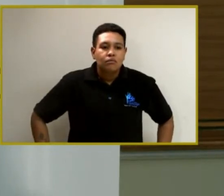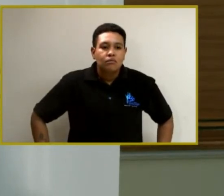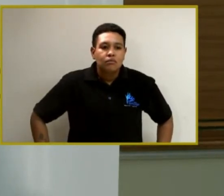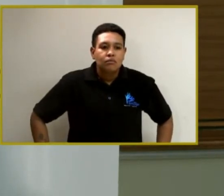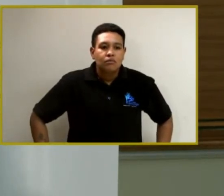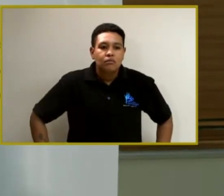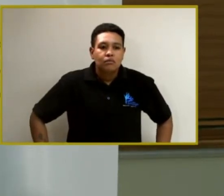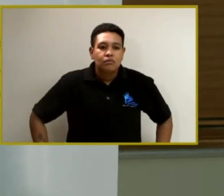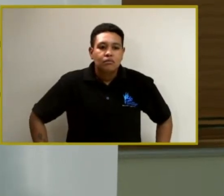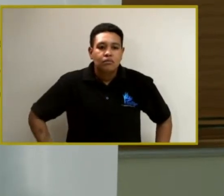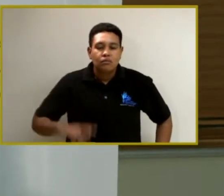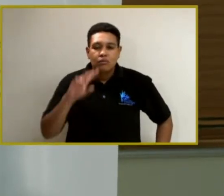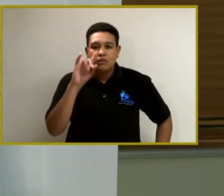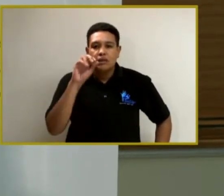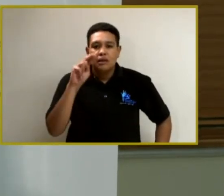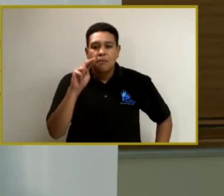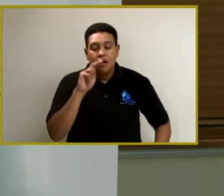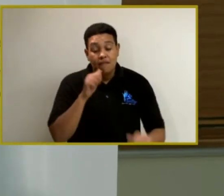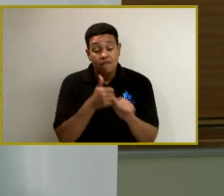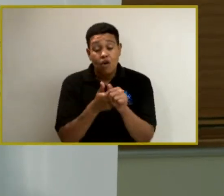his follow-up, and then we can close.